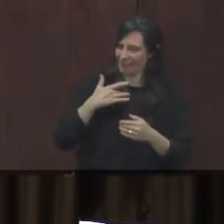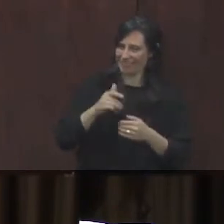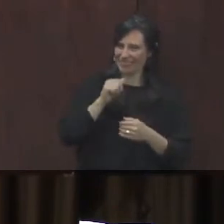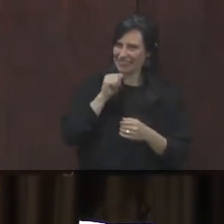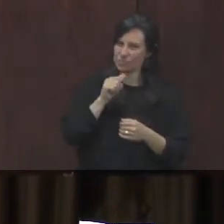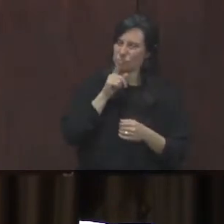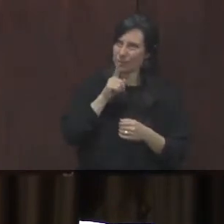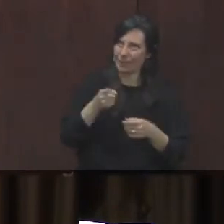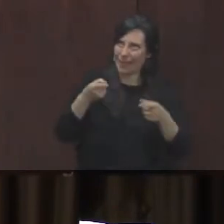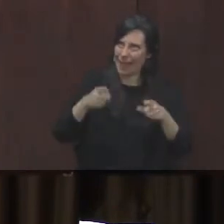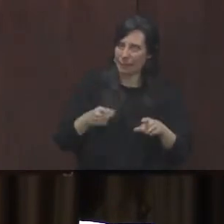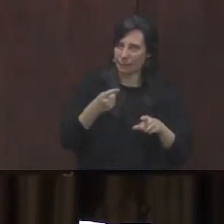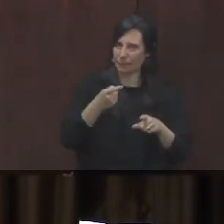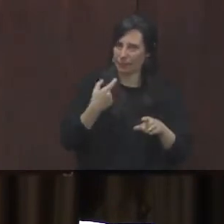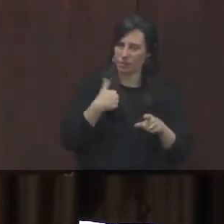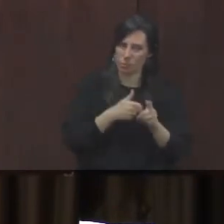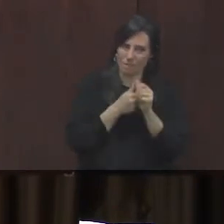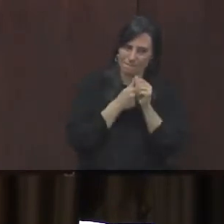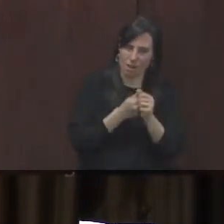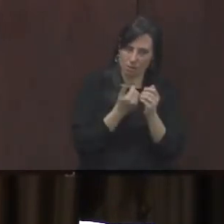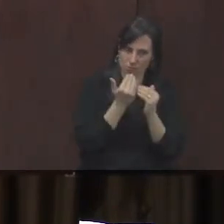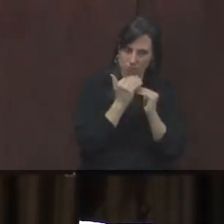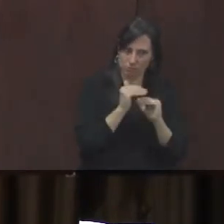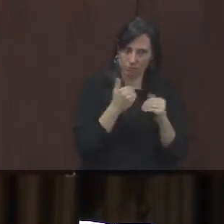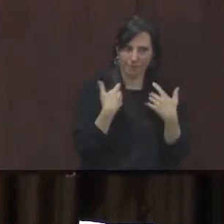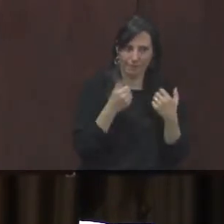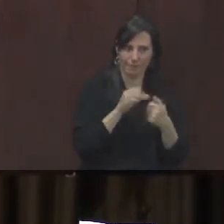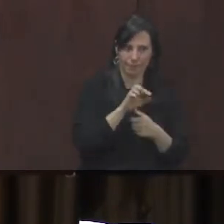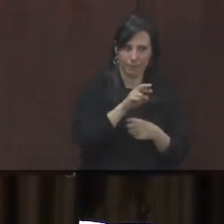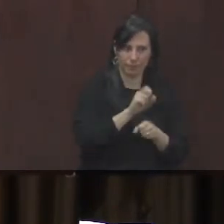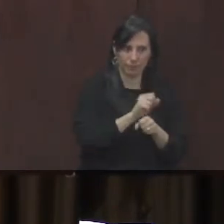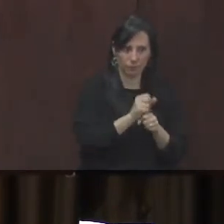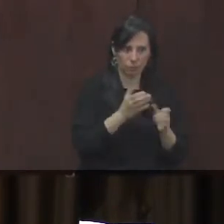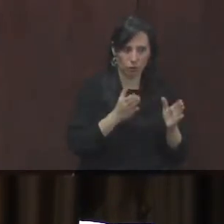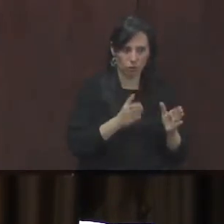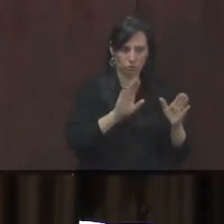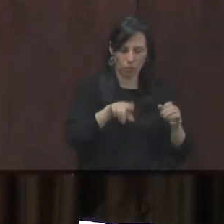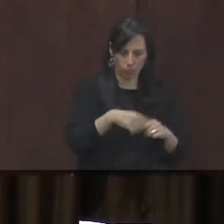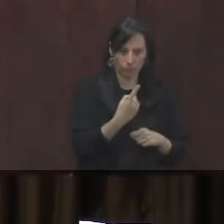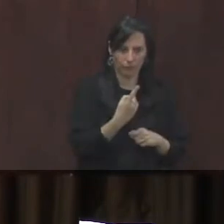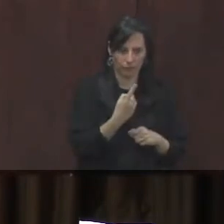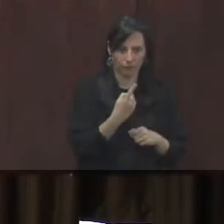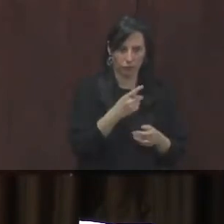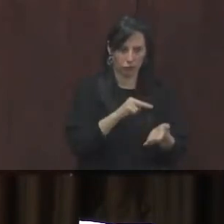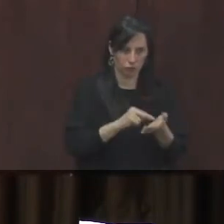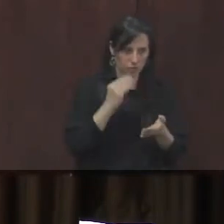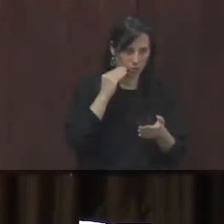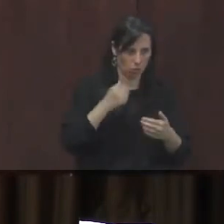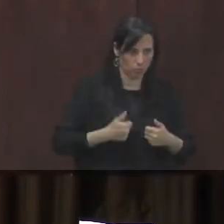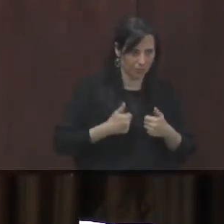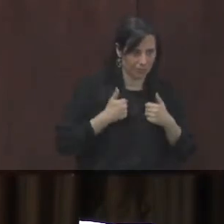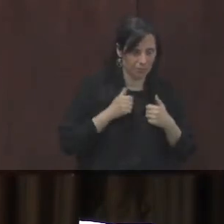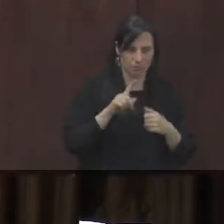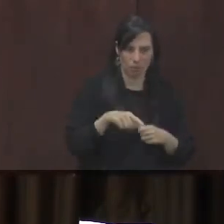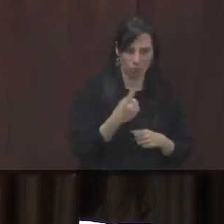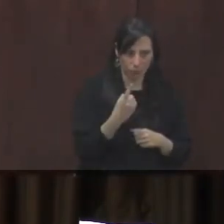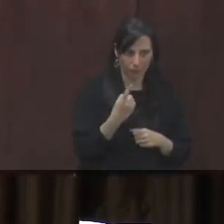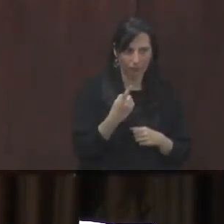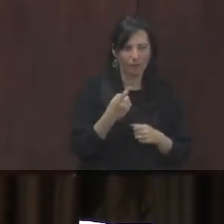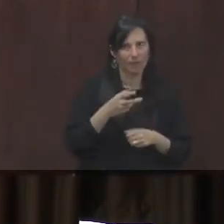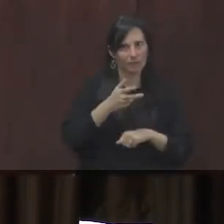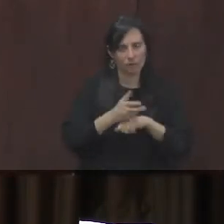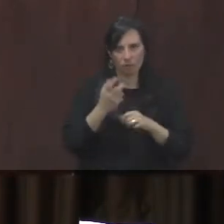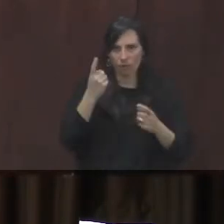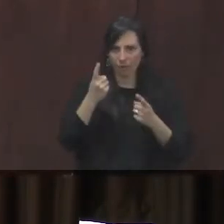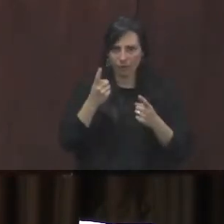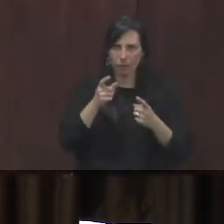and prescriptive nature of that group. It is definitely at the forefront of what we're thinking about when we think about what sites are we going to do, what partners are we